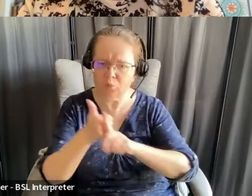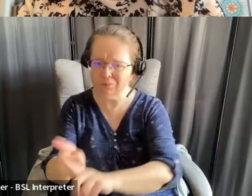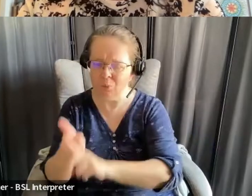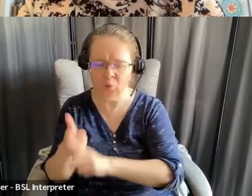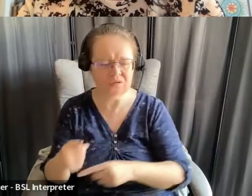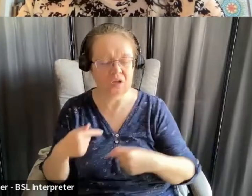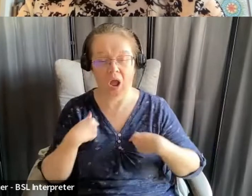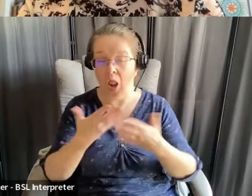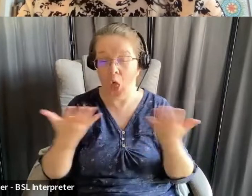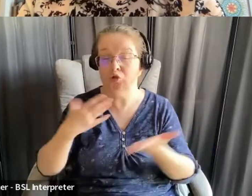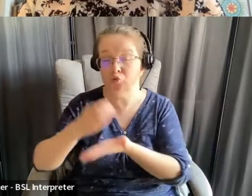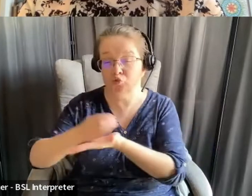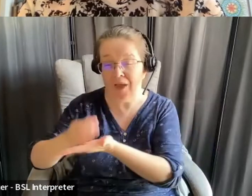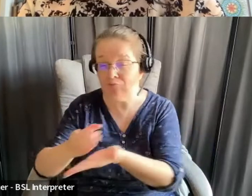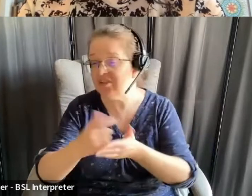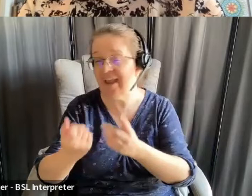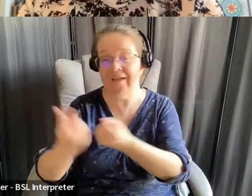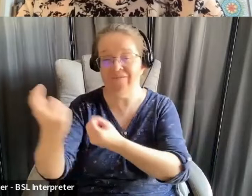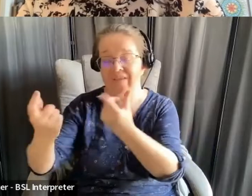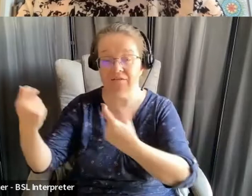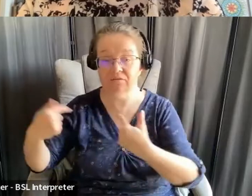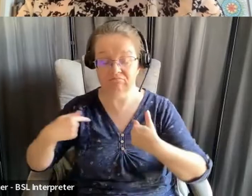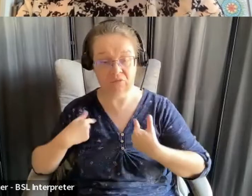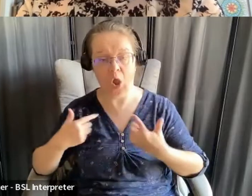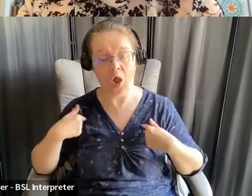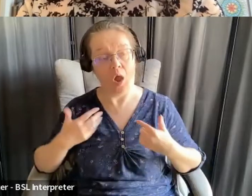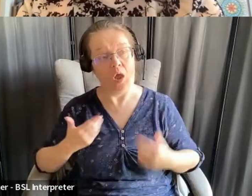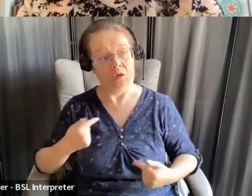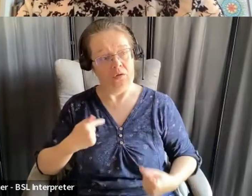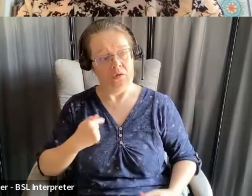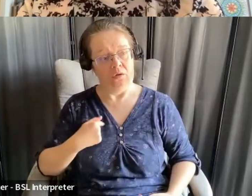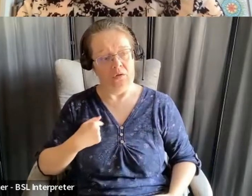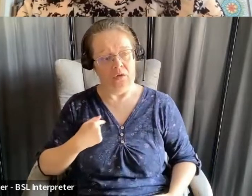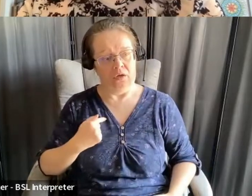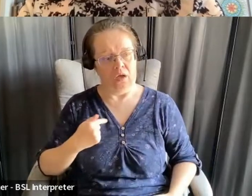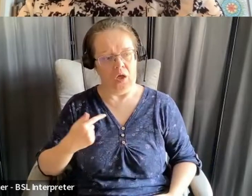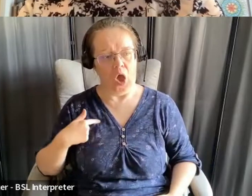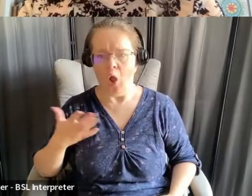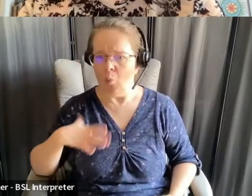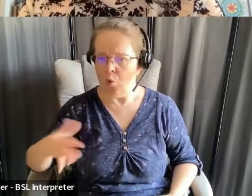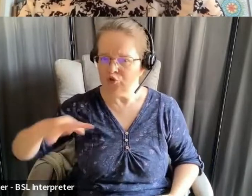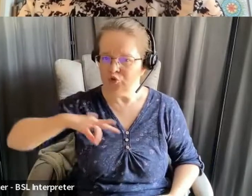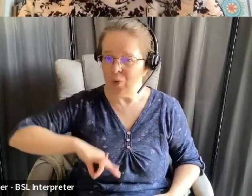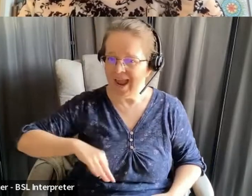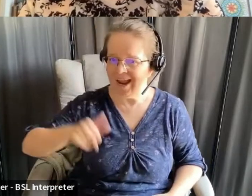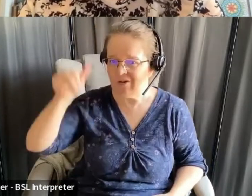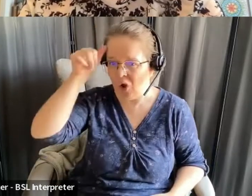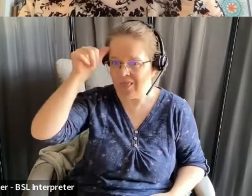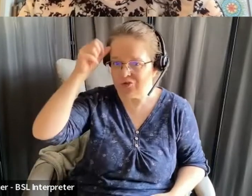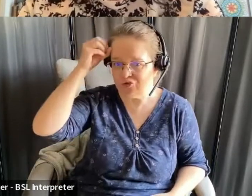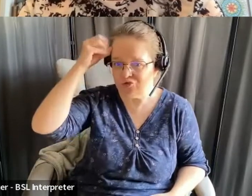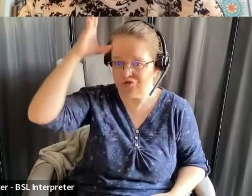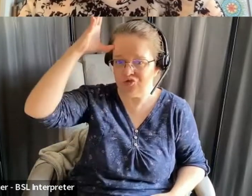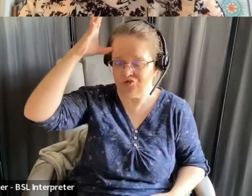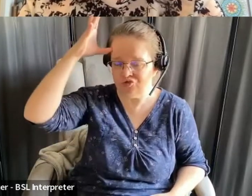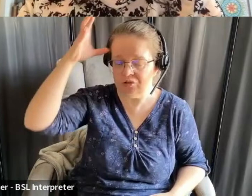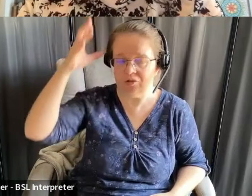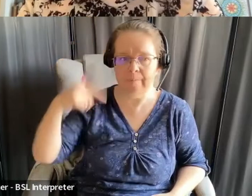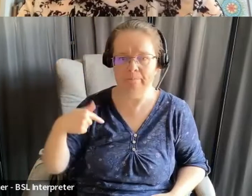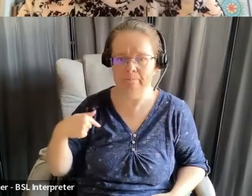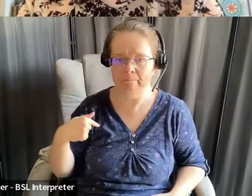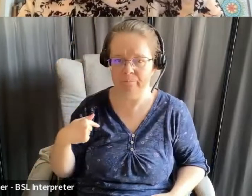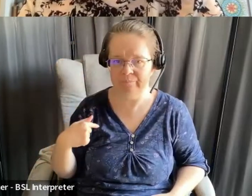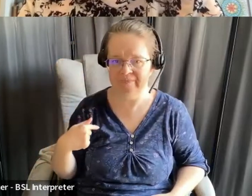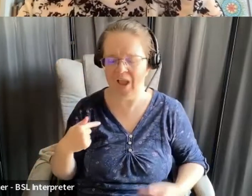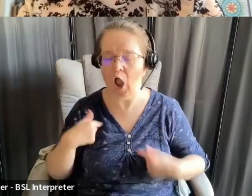for charities or events or whatever it might be, because I actually want to gain knowledge as well. It's learning, you know, all I'm